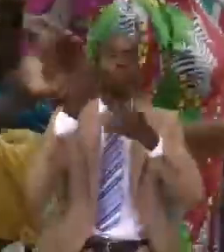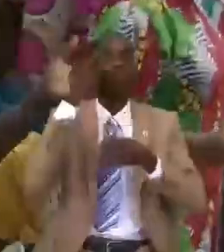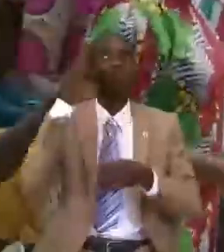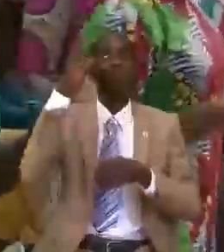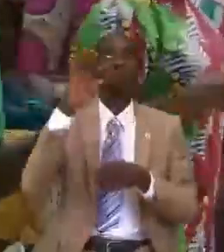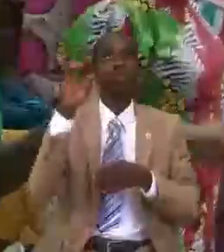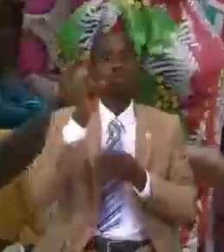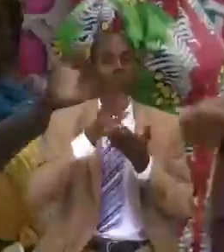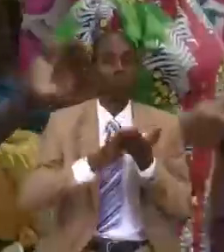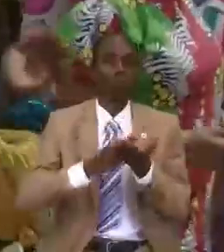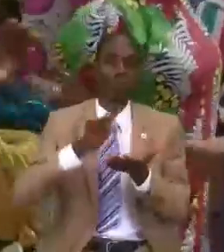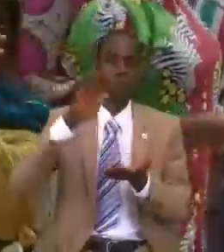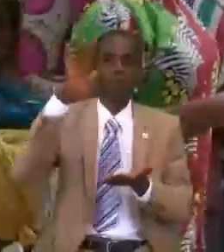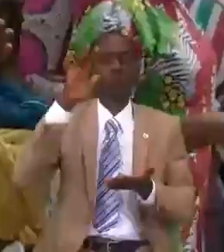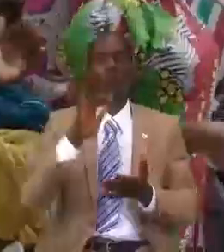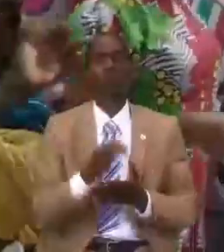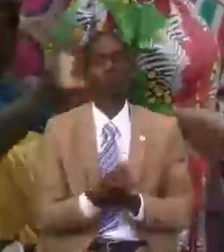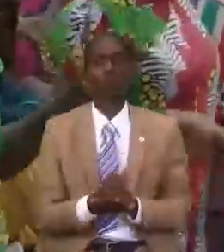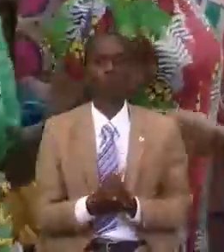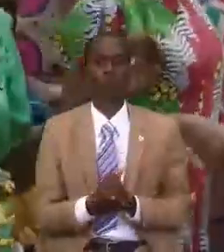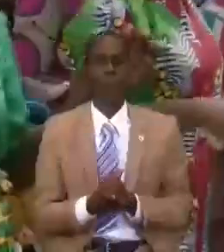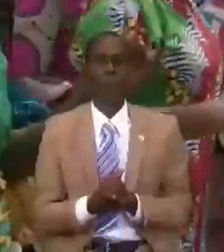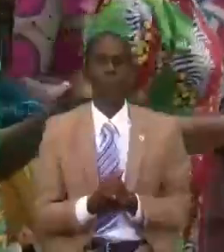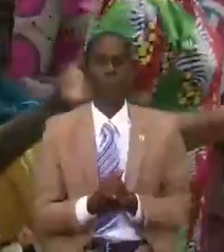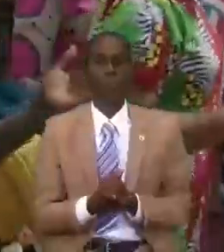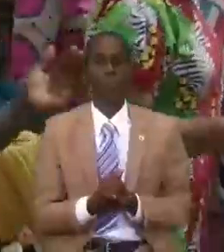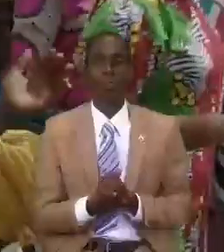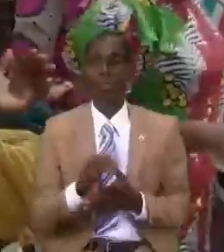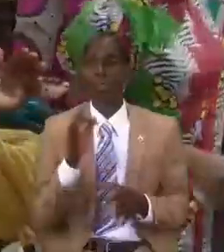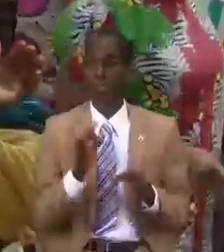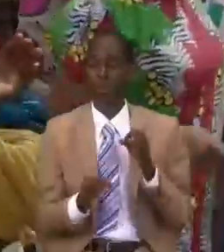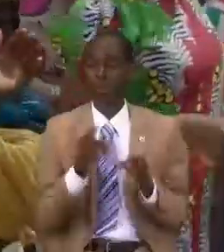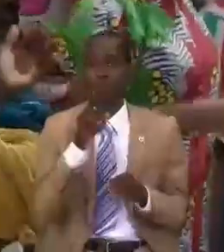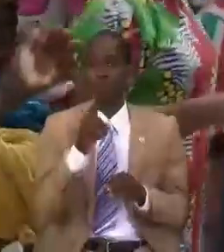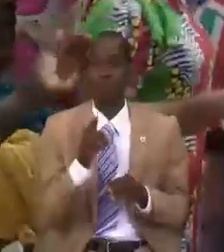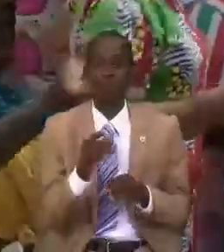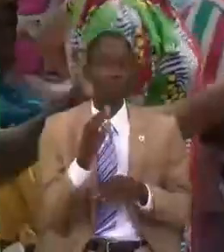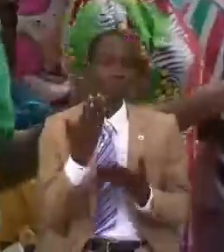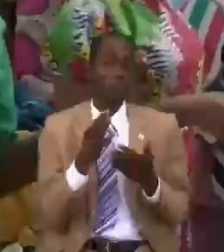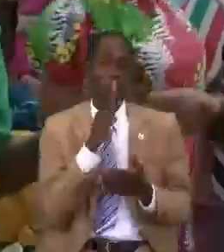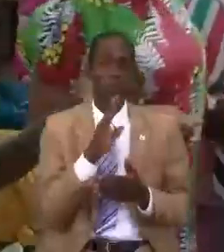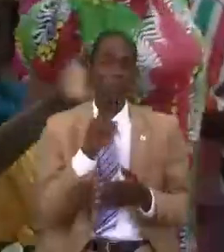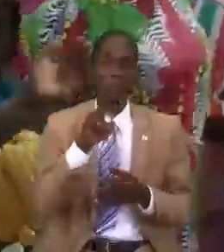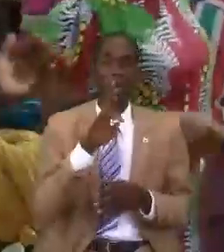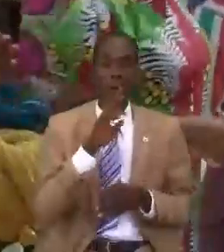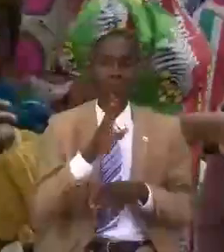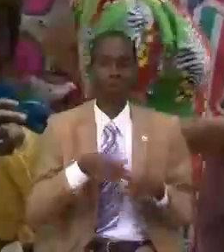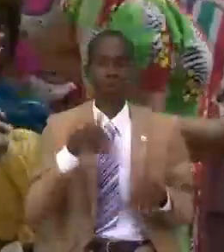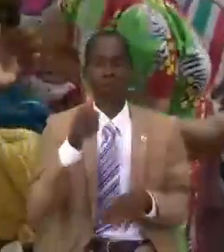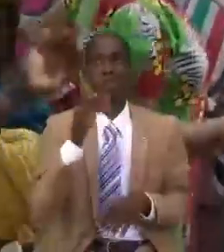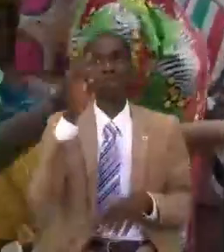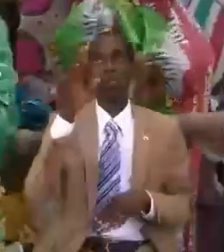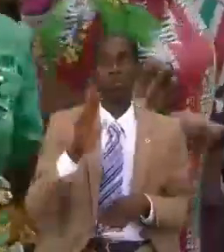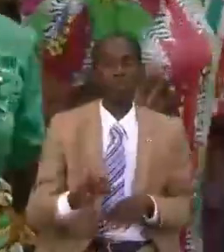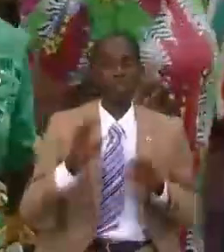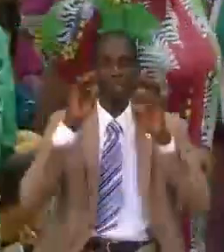If you happen to call yourself a minister, a pastor, a preacher, a bishop, and you play games and you are gambling before